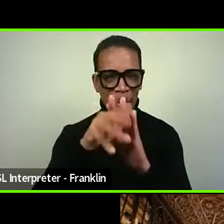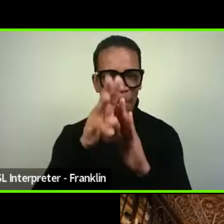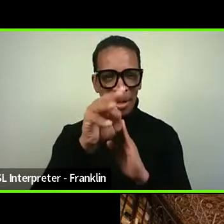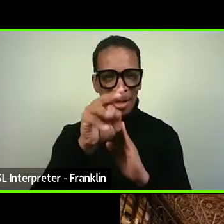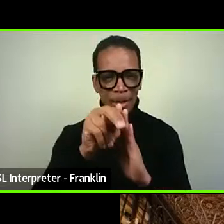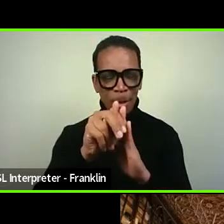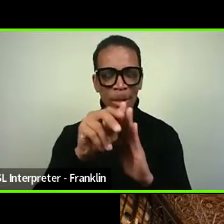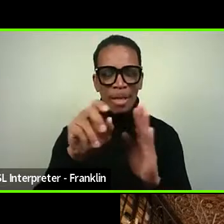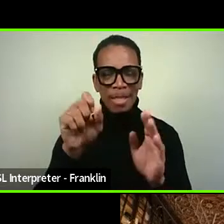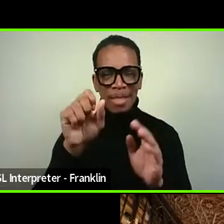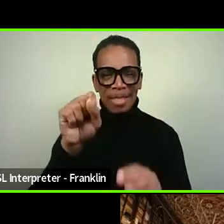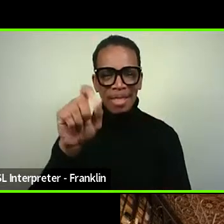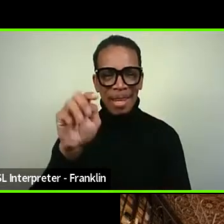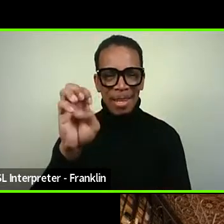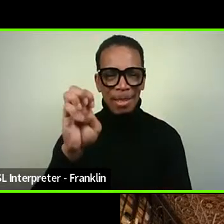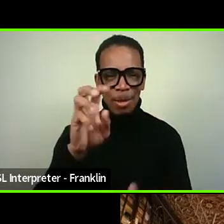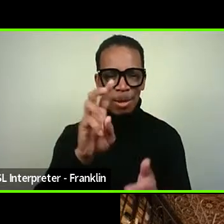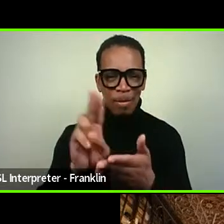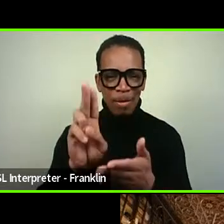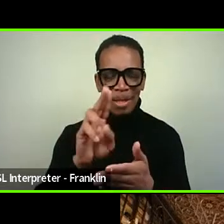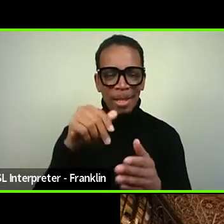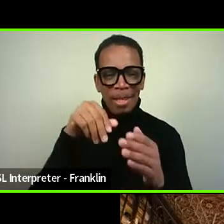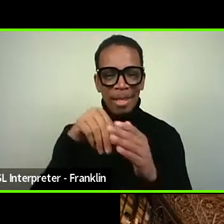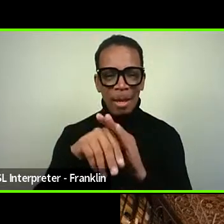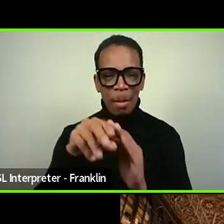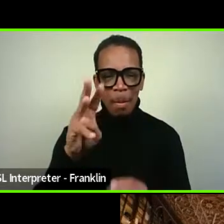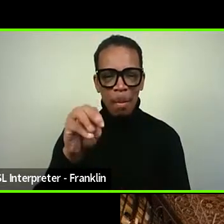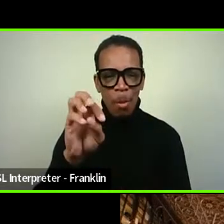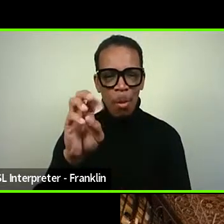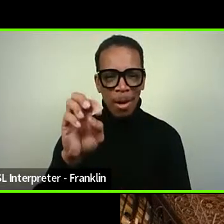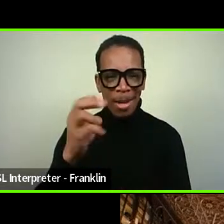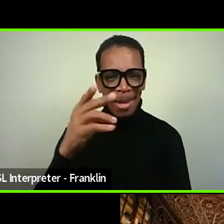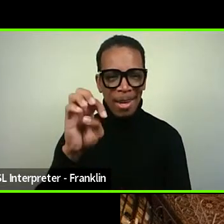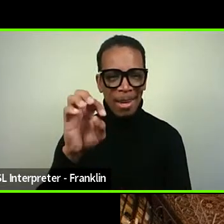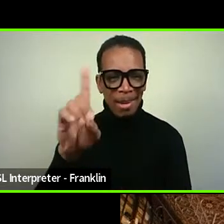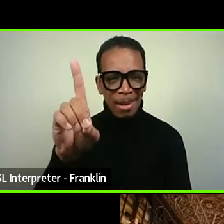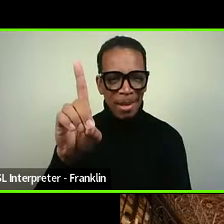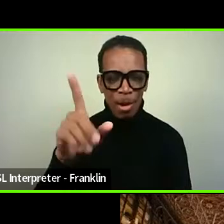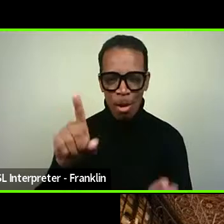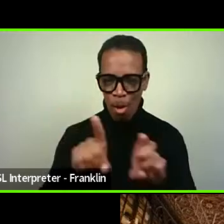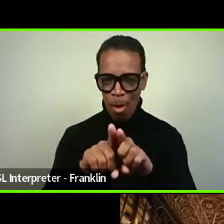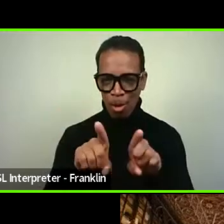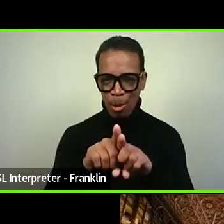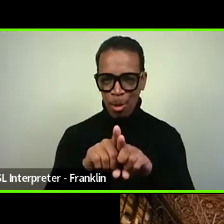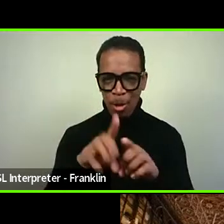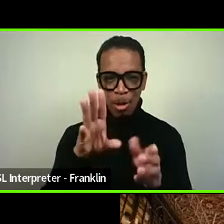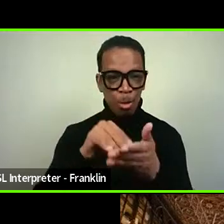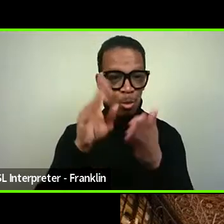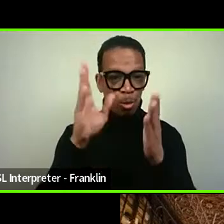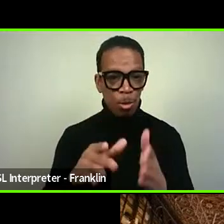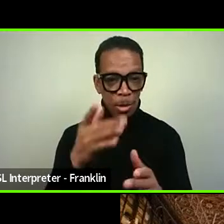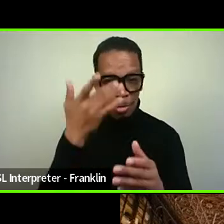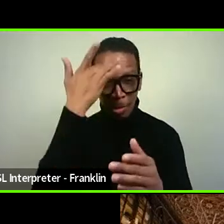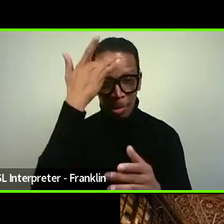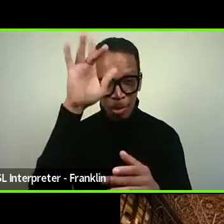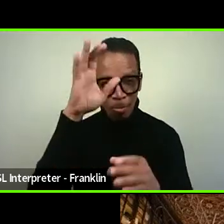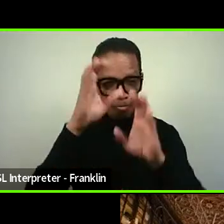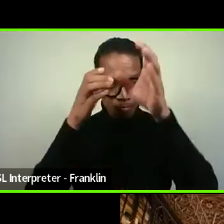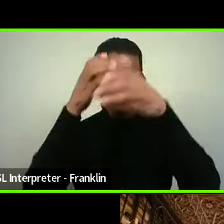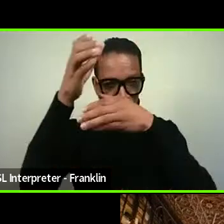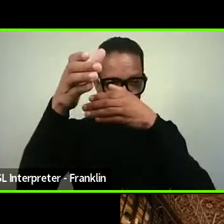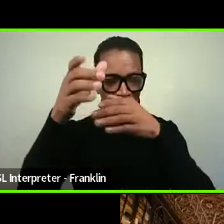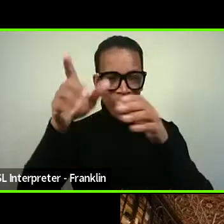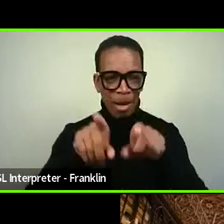University, Moorhead. He also is a student scholar and a student